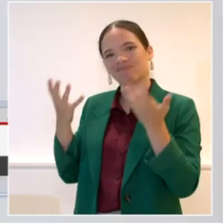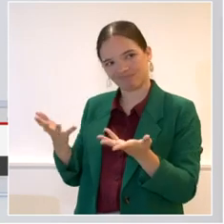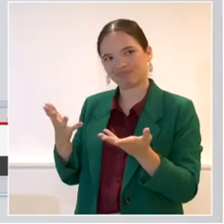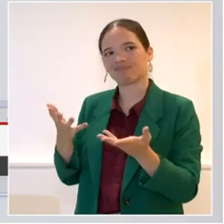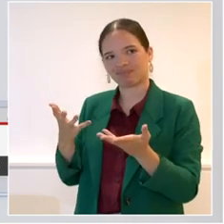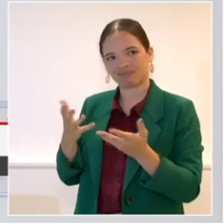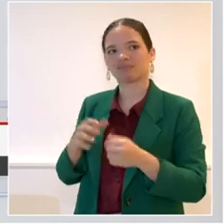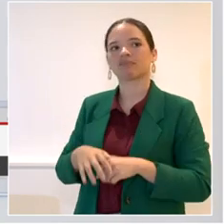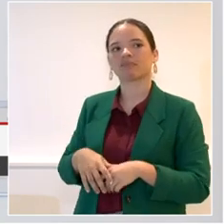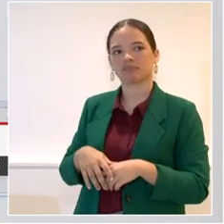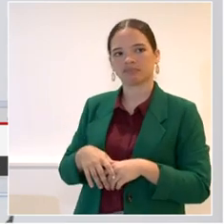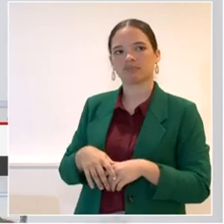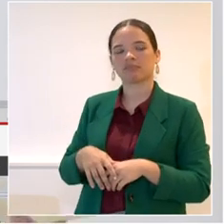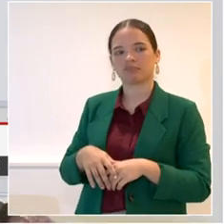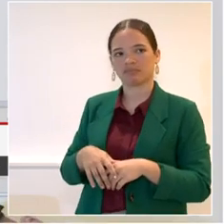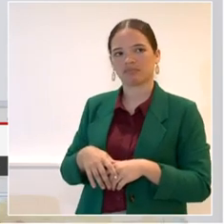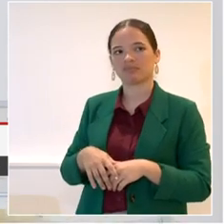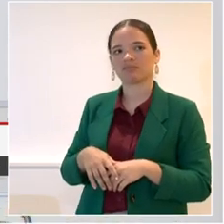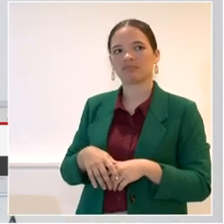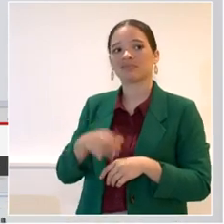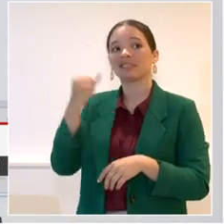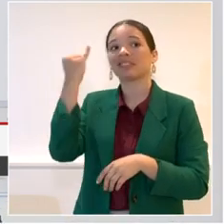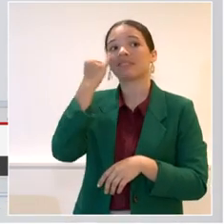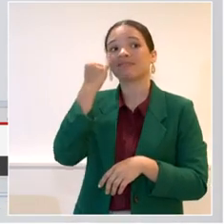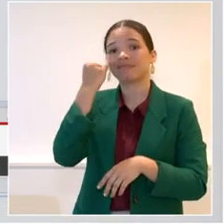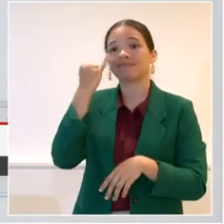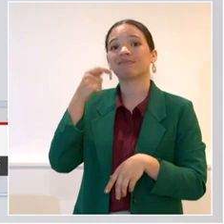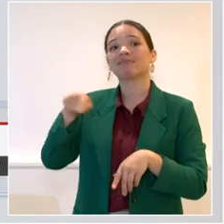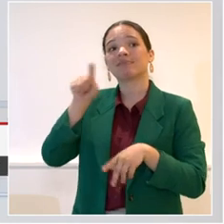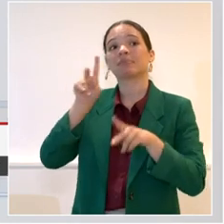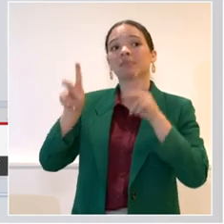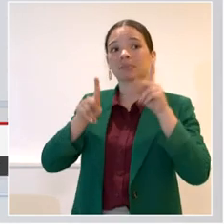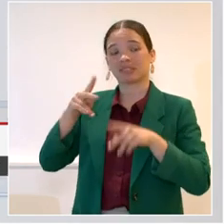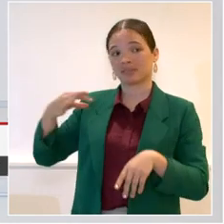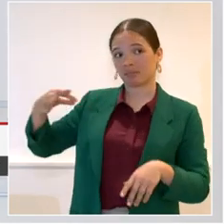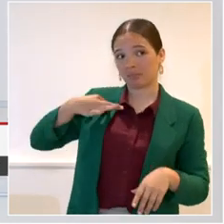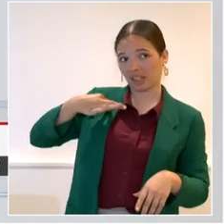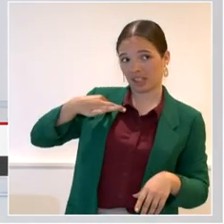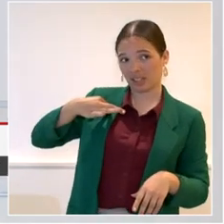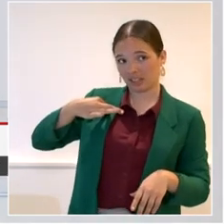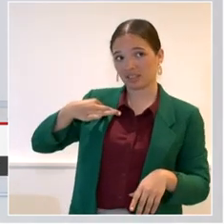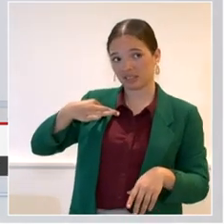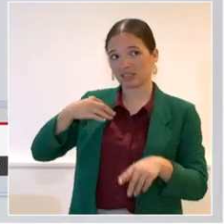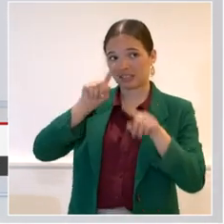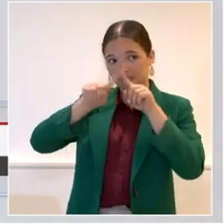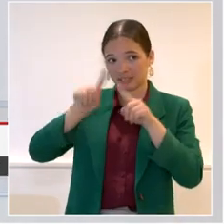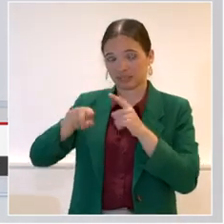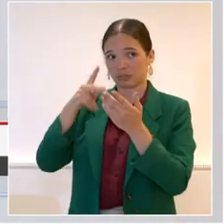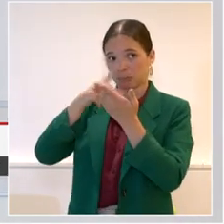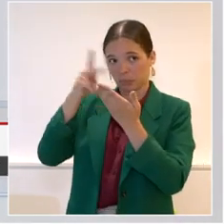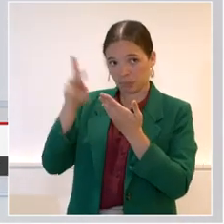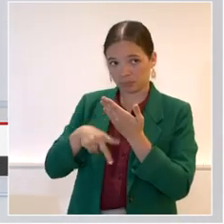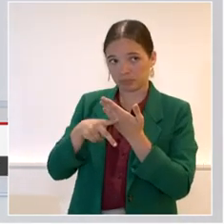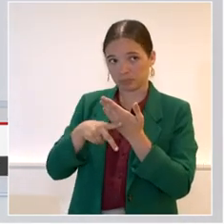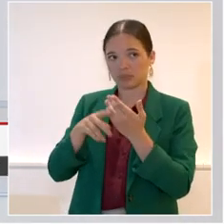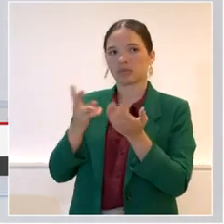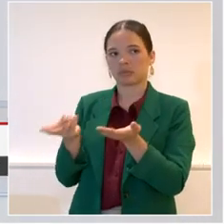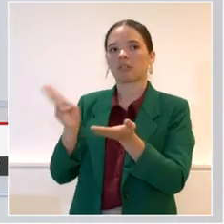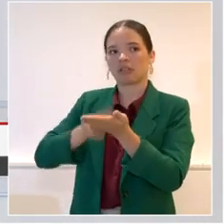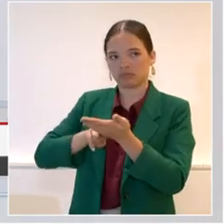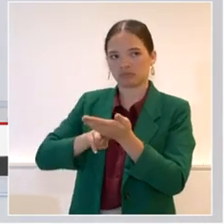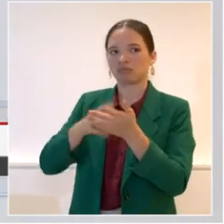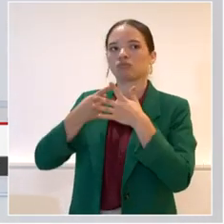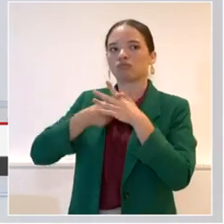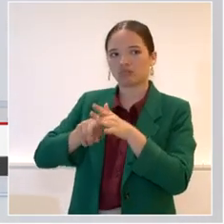families. So people applied to that lottery who are in our FRSP program. We enrolled an initial 300,